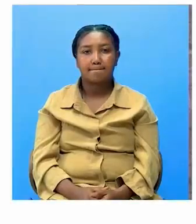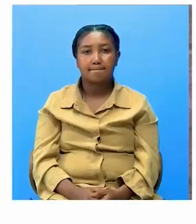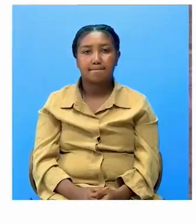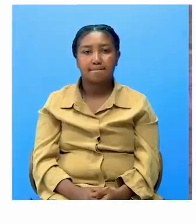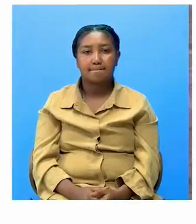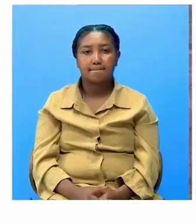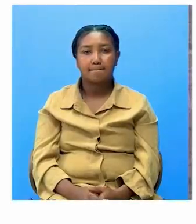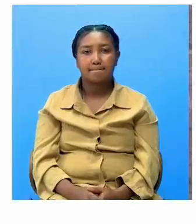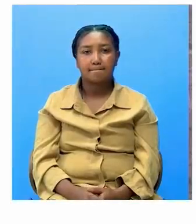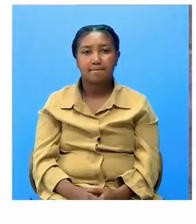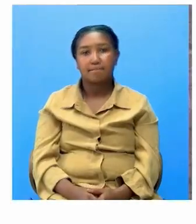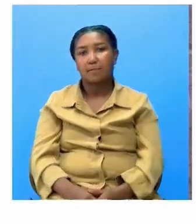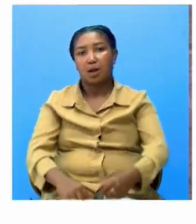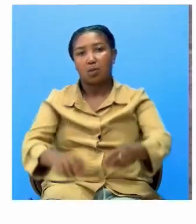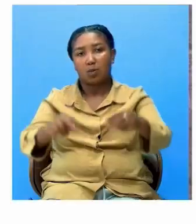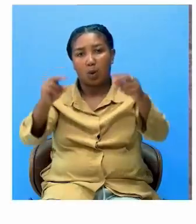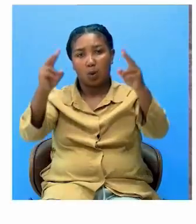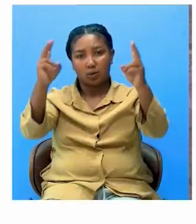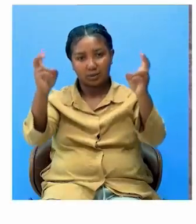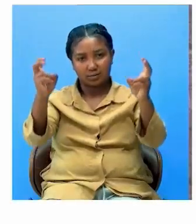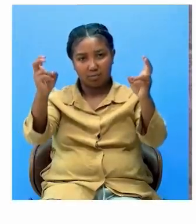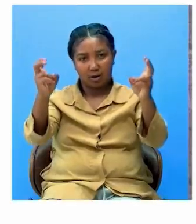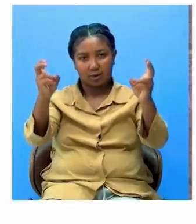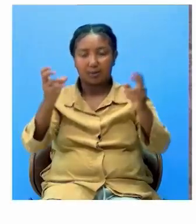inverted or quotation mark.